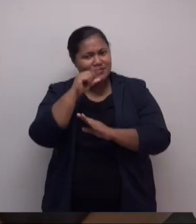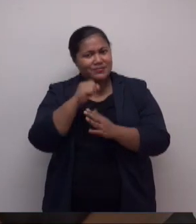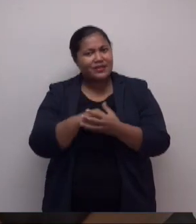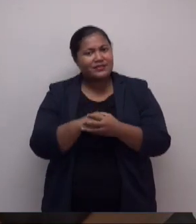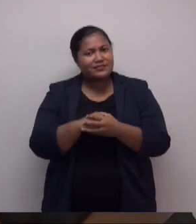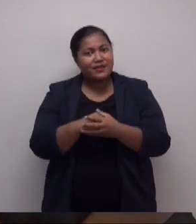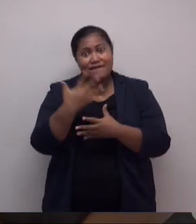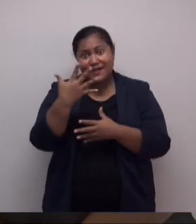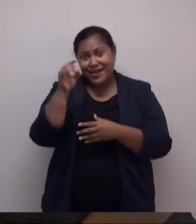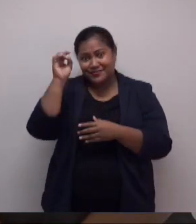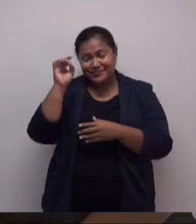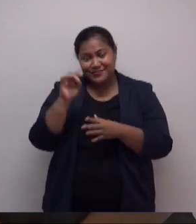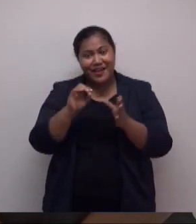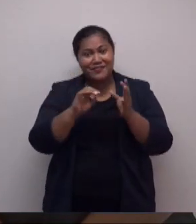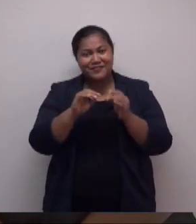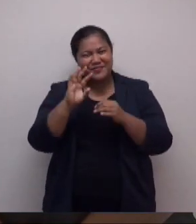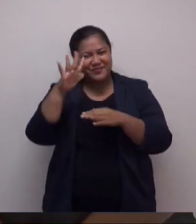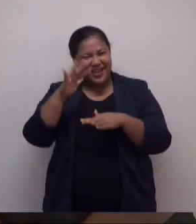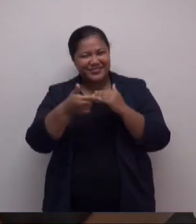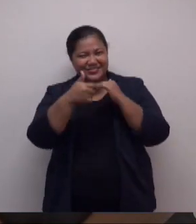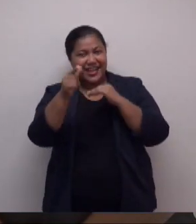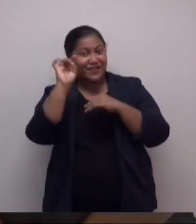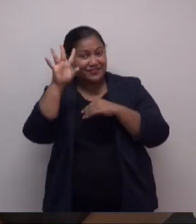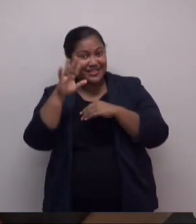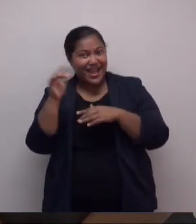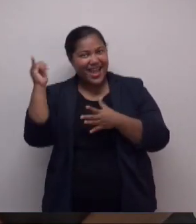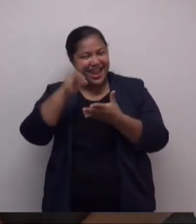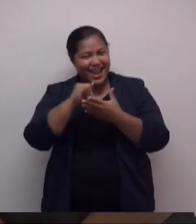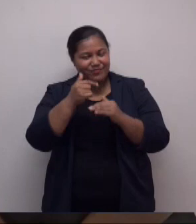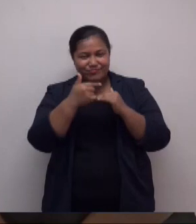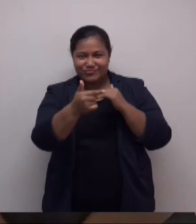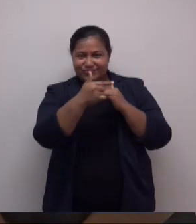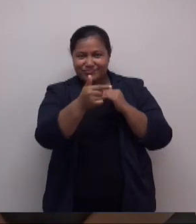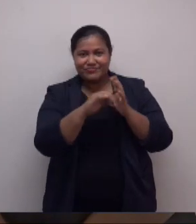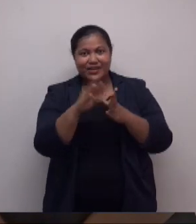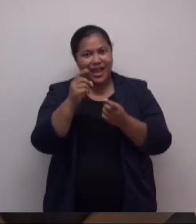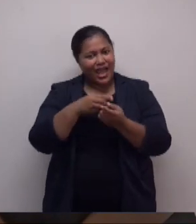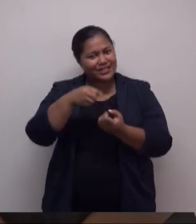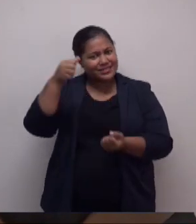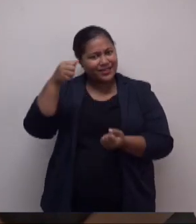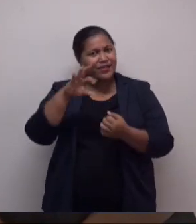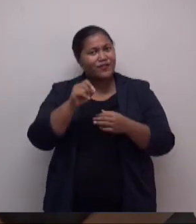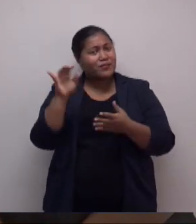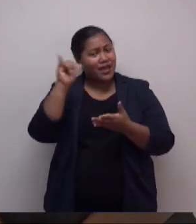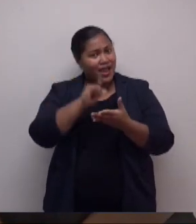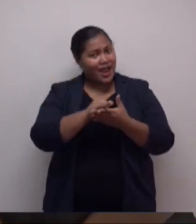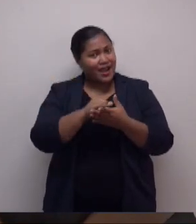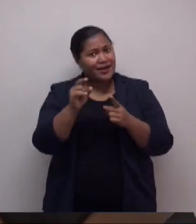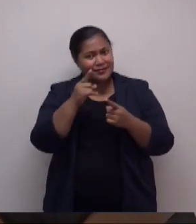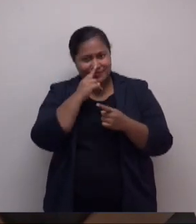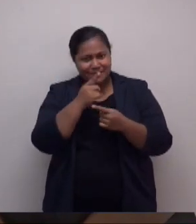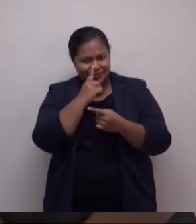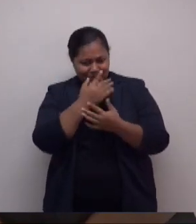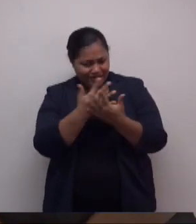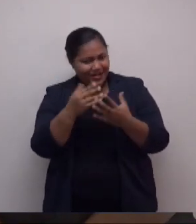Skytrax 5-star COVID-19 airline safety rating and the Diamond certification by the Airline Passenger Experience Association,